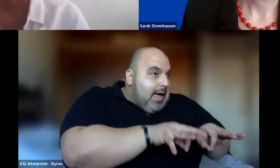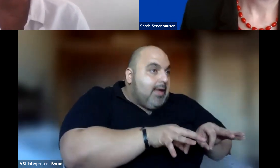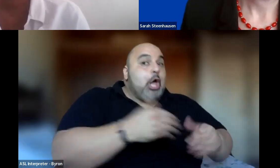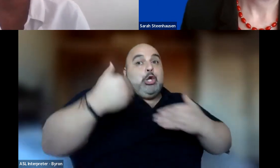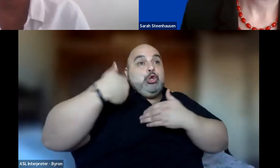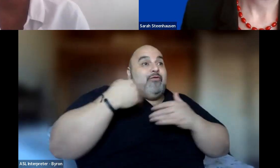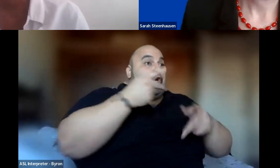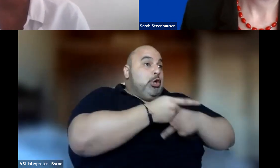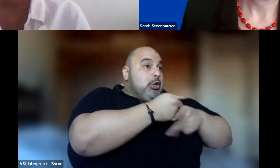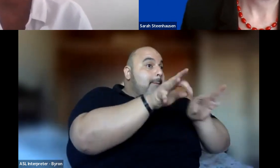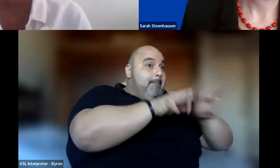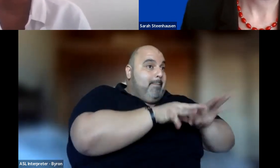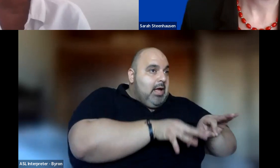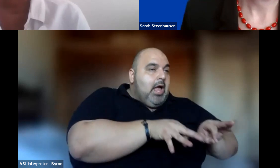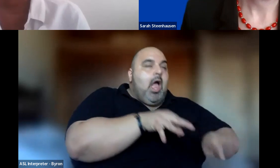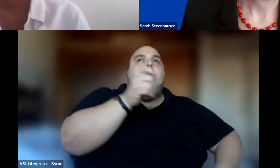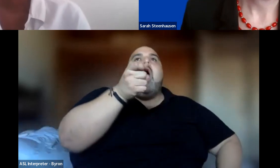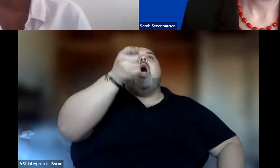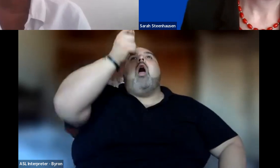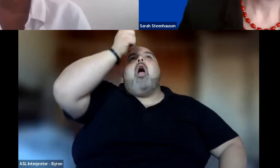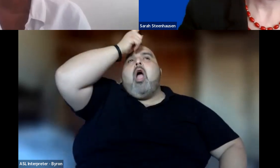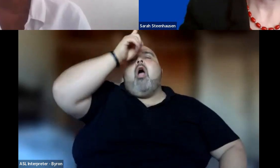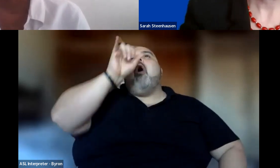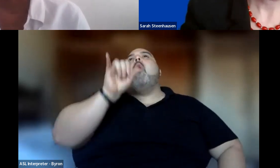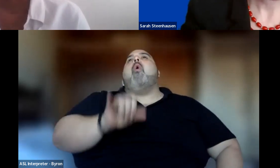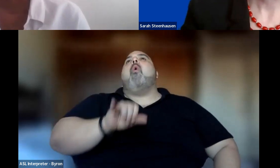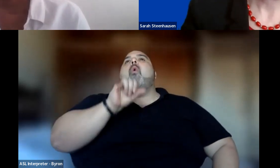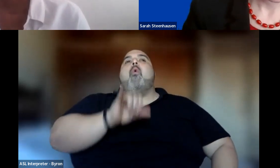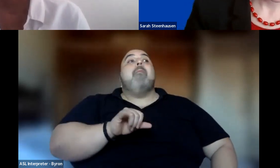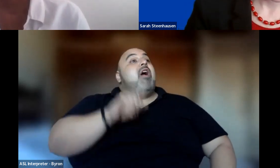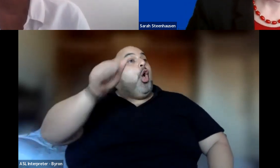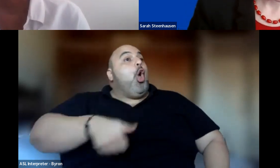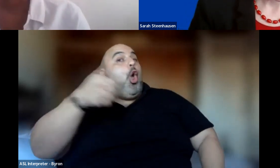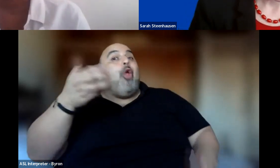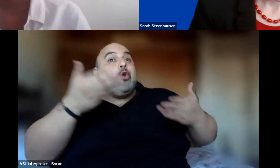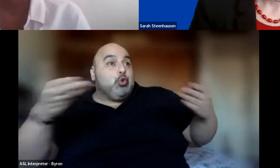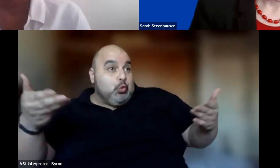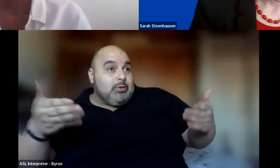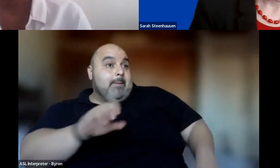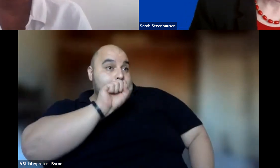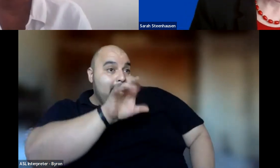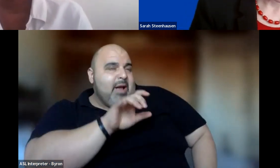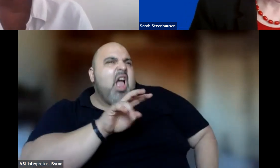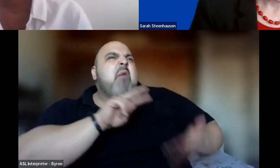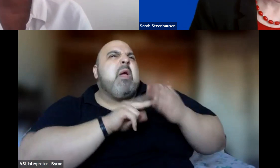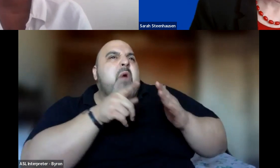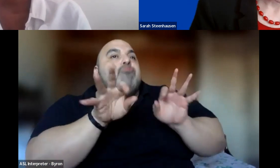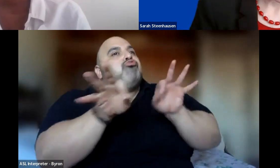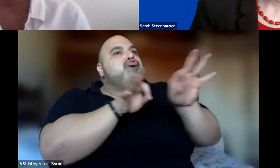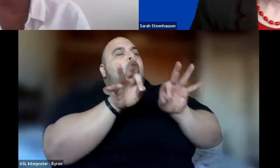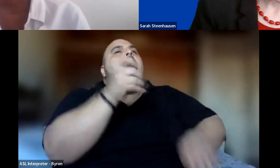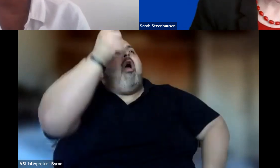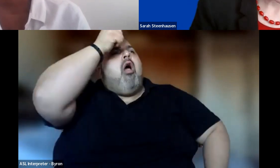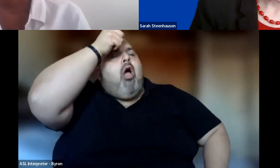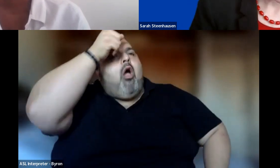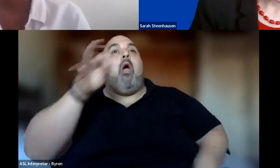conservatorships specifically, but also other forms of tools for supported decision making. But I also